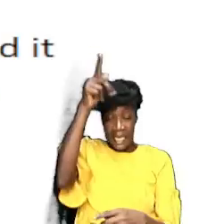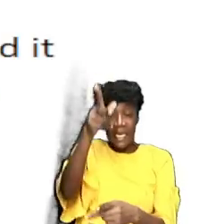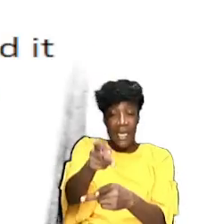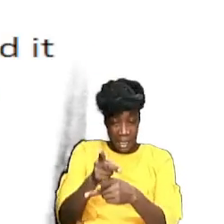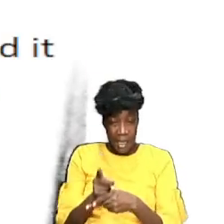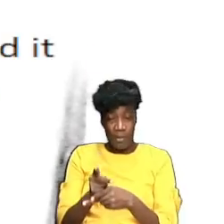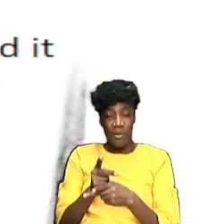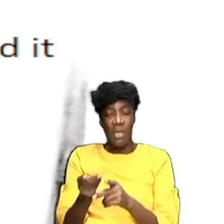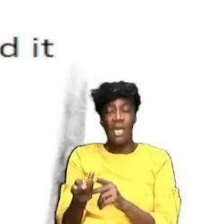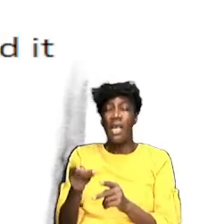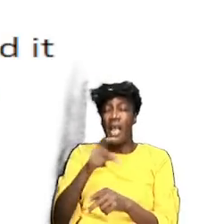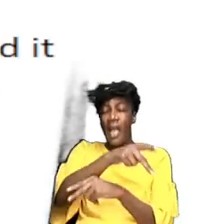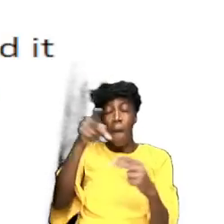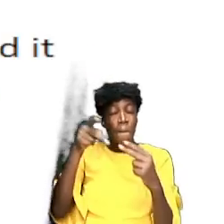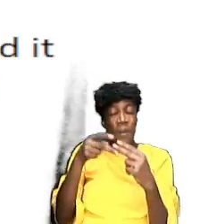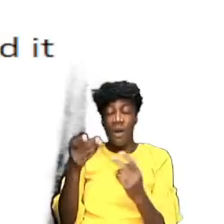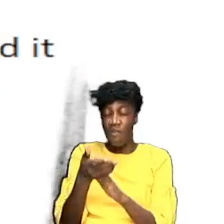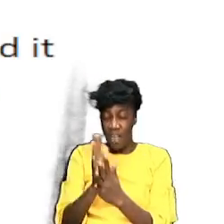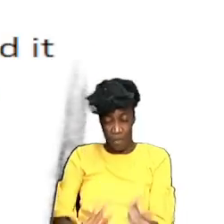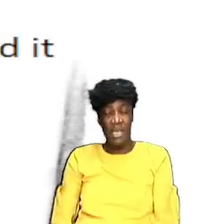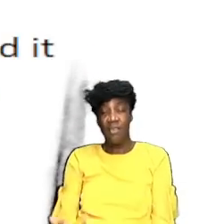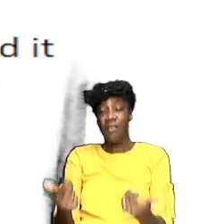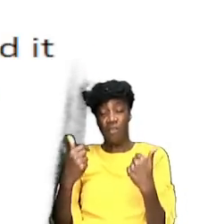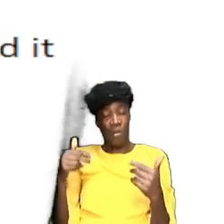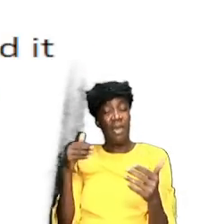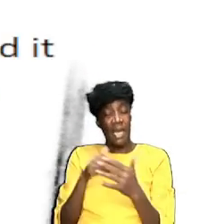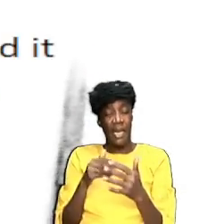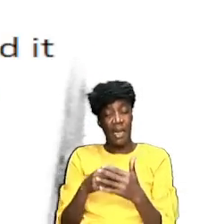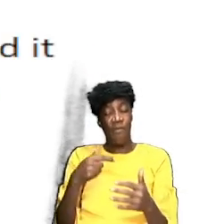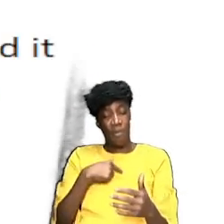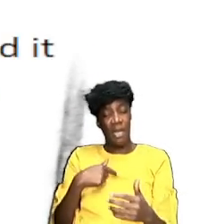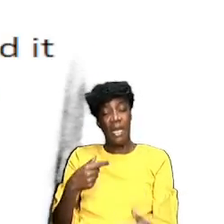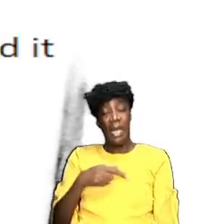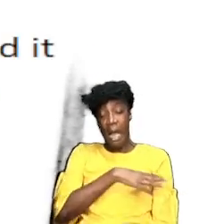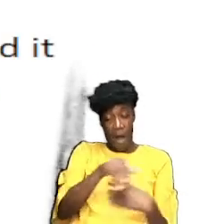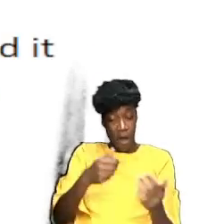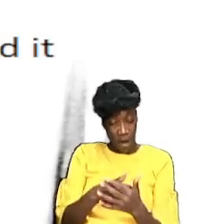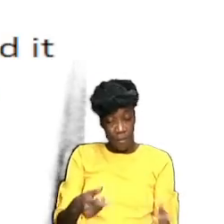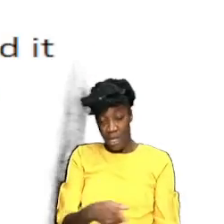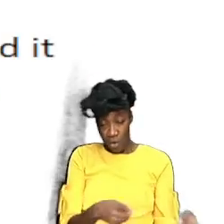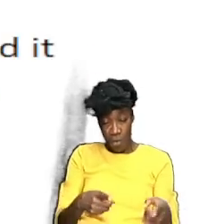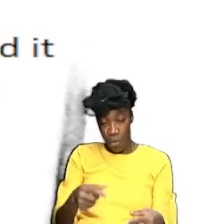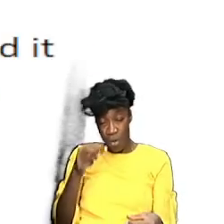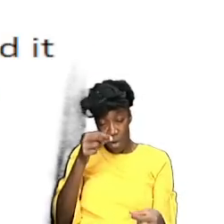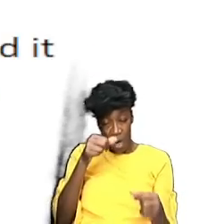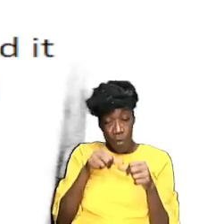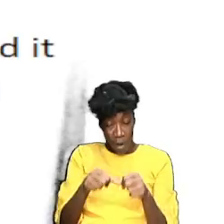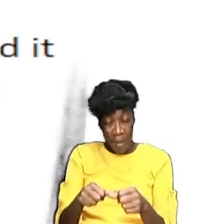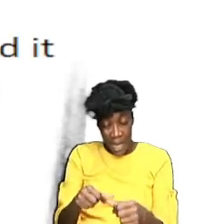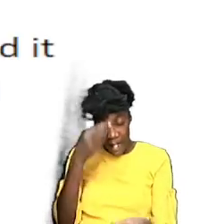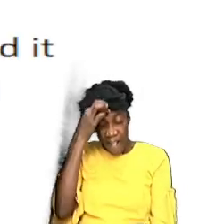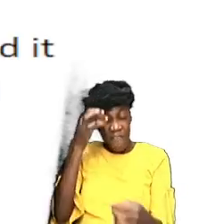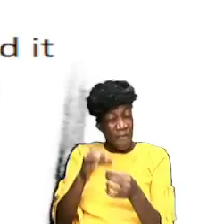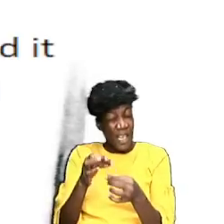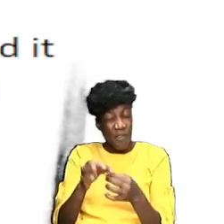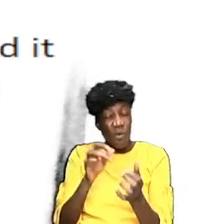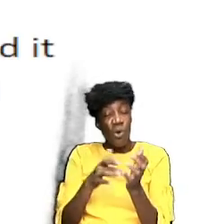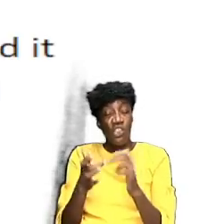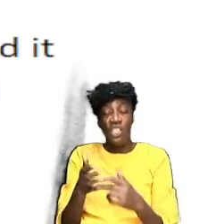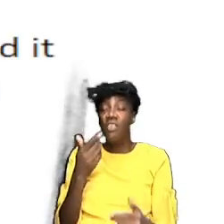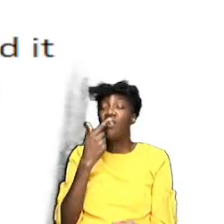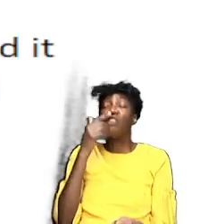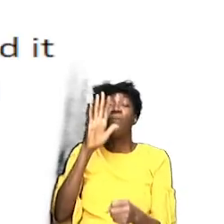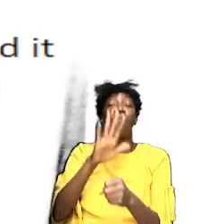that, look here, he's going to come back for me one day. All I need to do is remain faithful to him. He promised me this. He does this. And